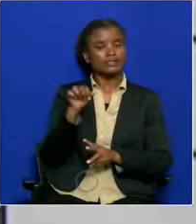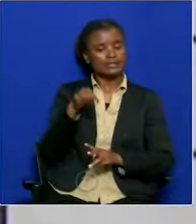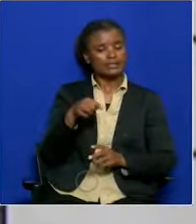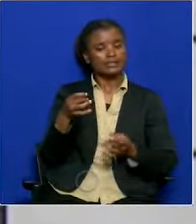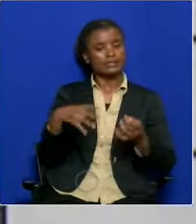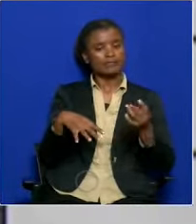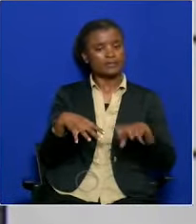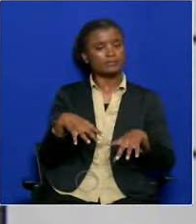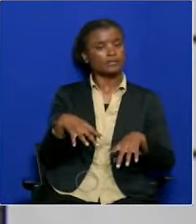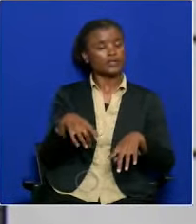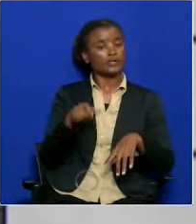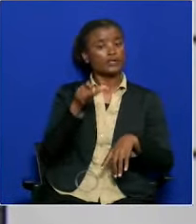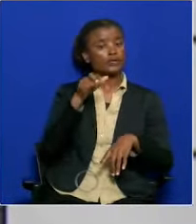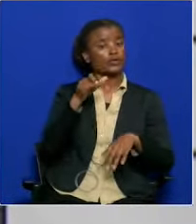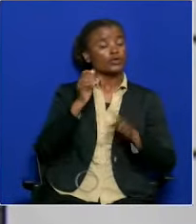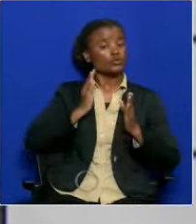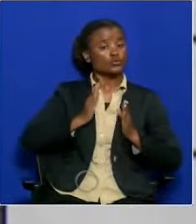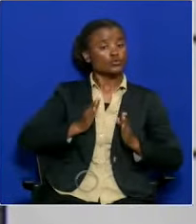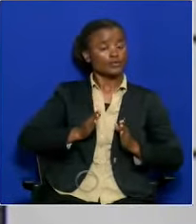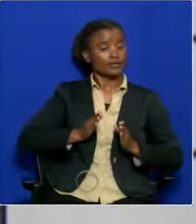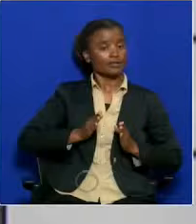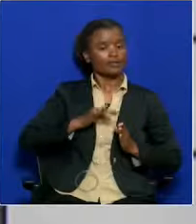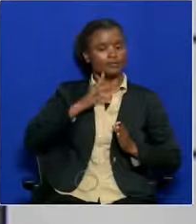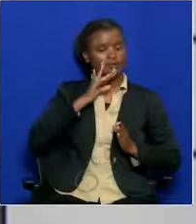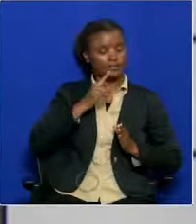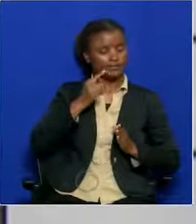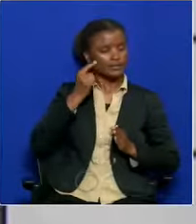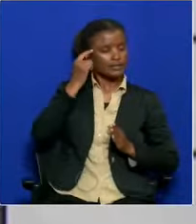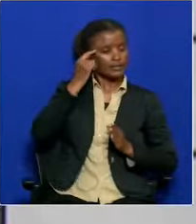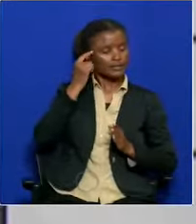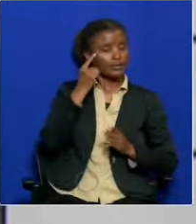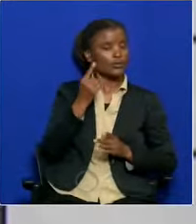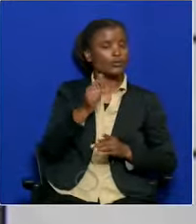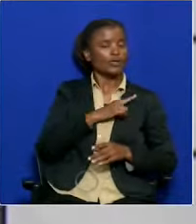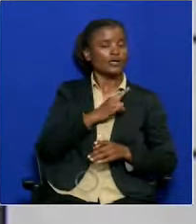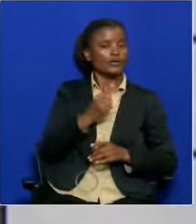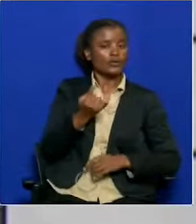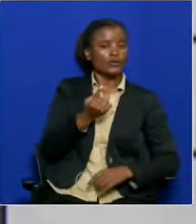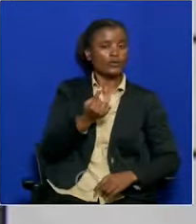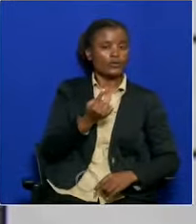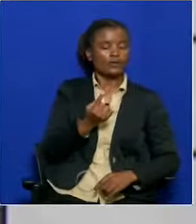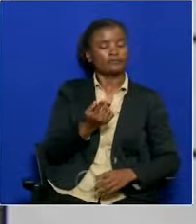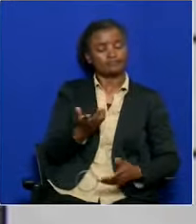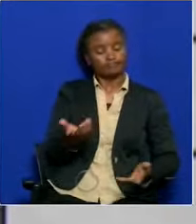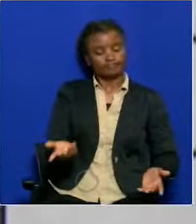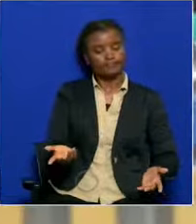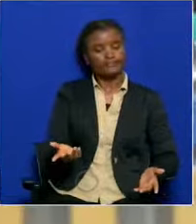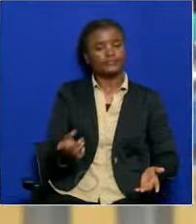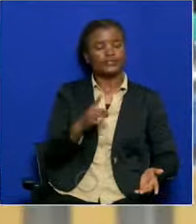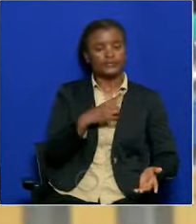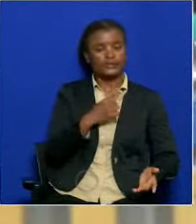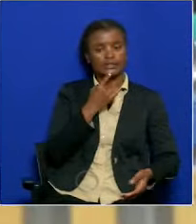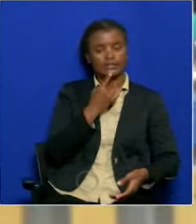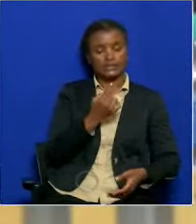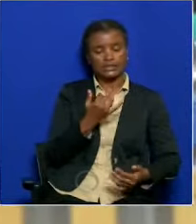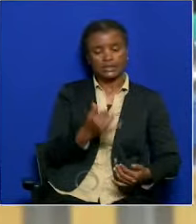You're thinking in what you wanted to do. So, yeah, that is what I can say. Yeah, I guess the sum of what you're saying is you saw nothing wrong